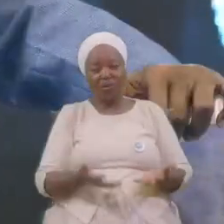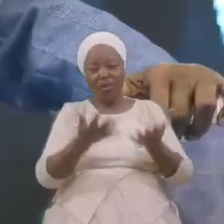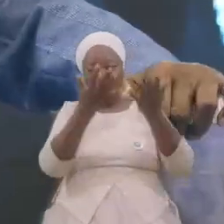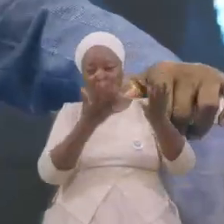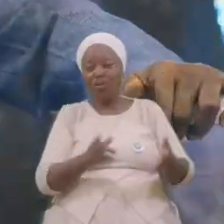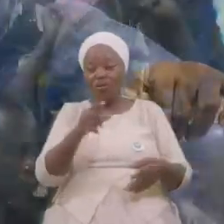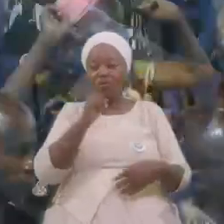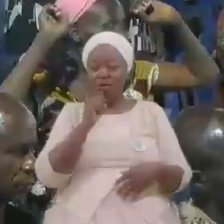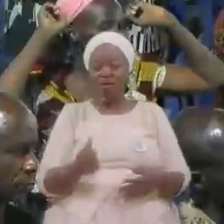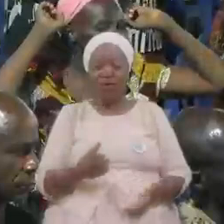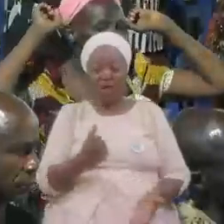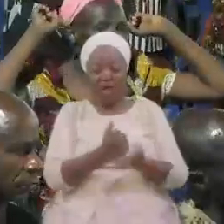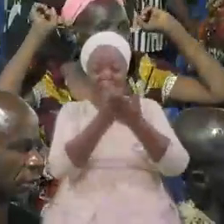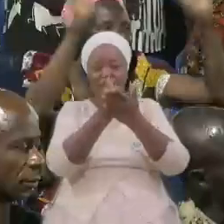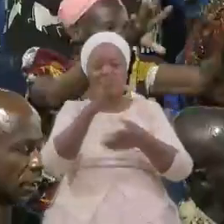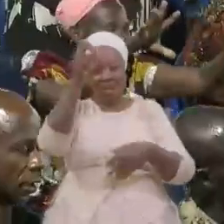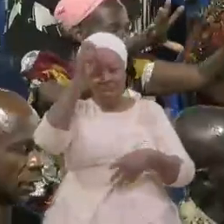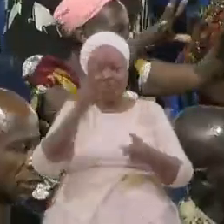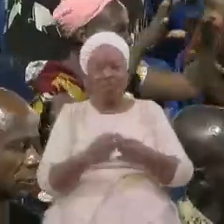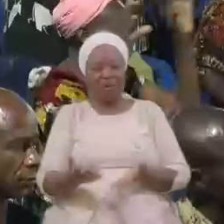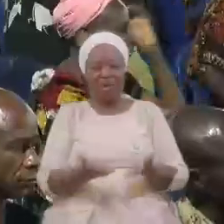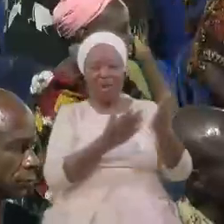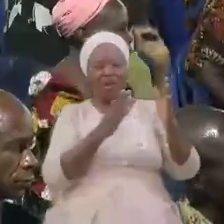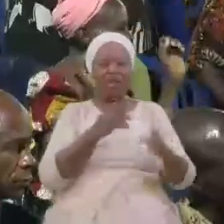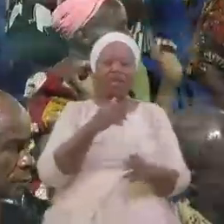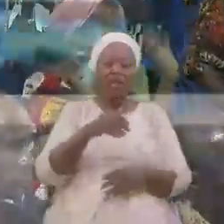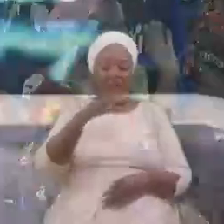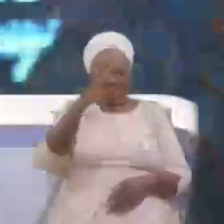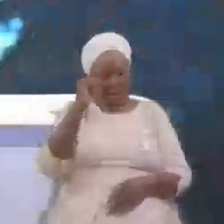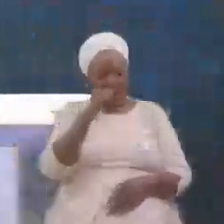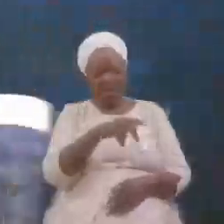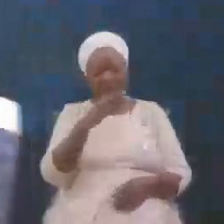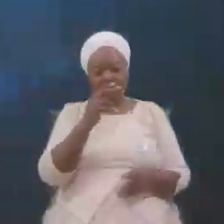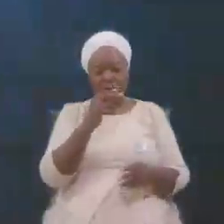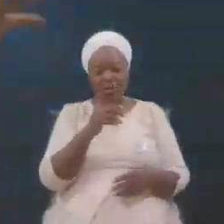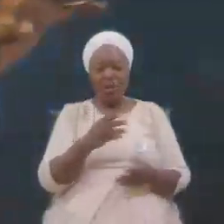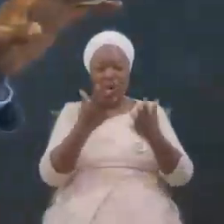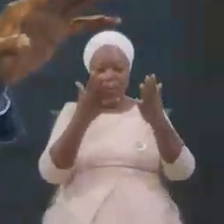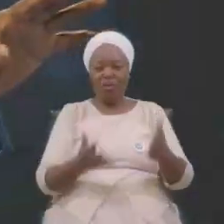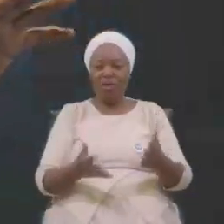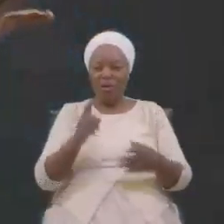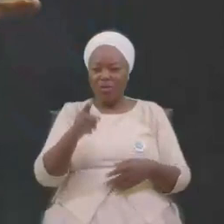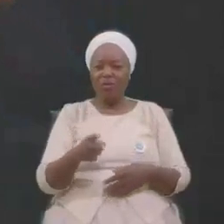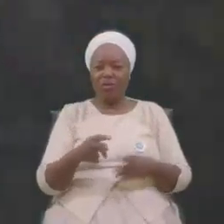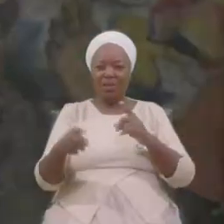not carry his load for him. Amen. Satan, get your load back.